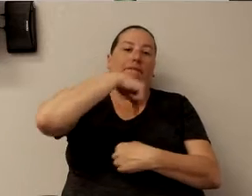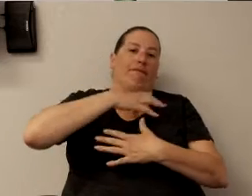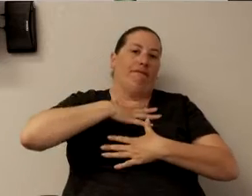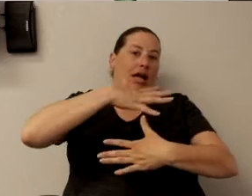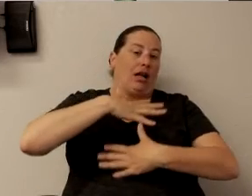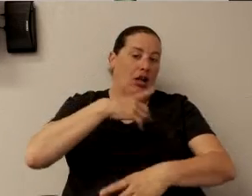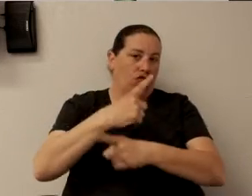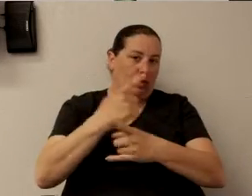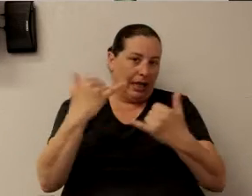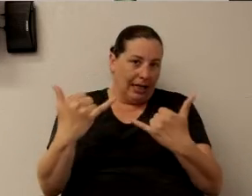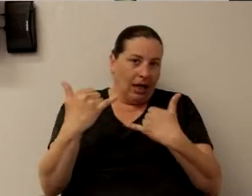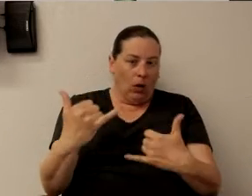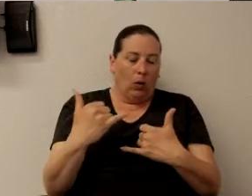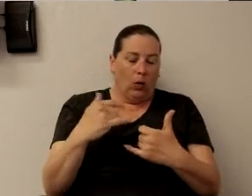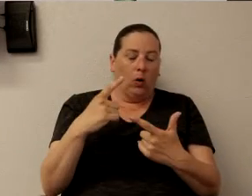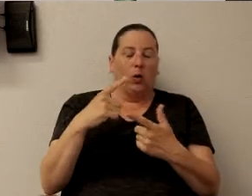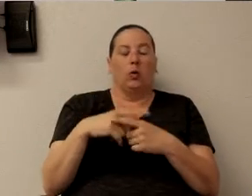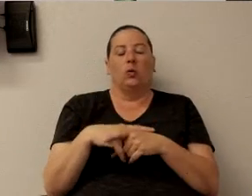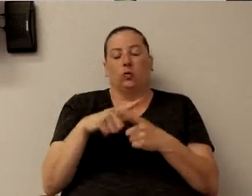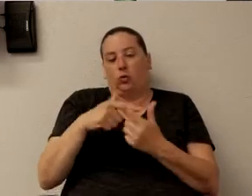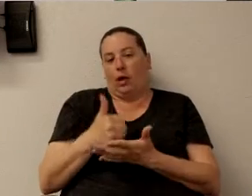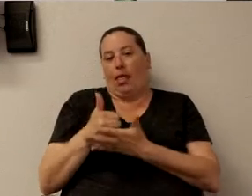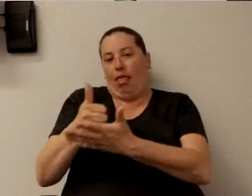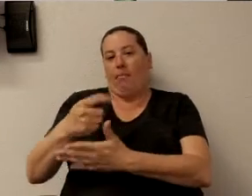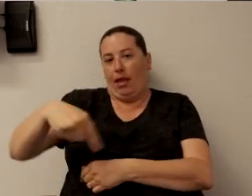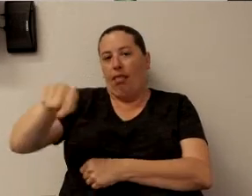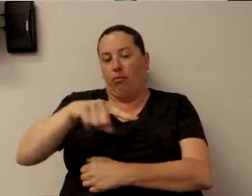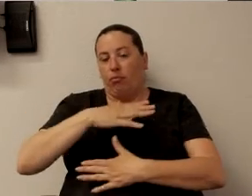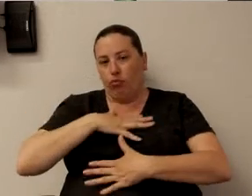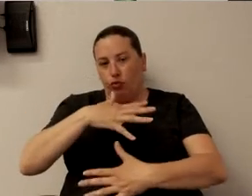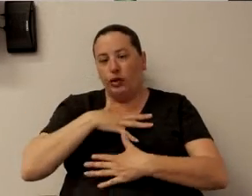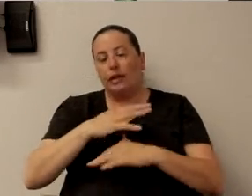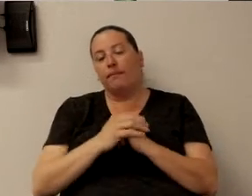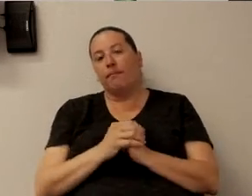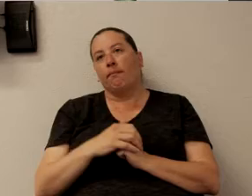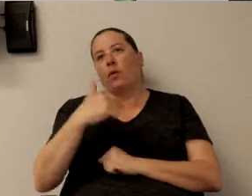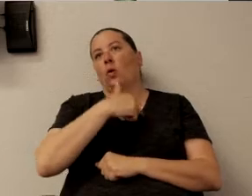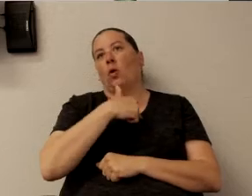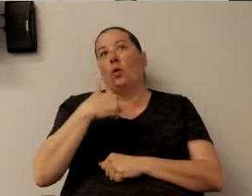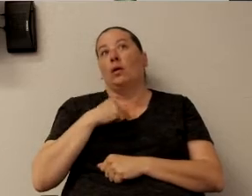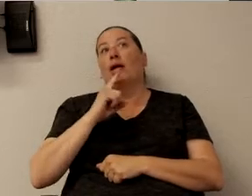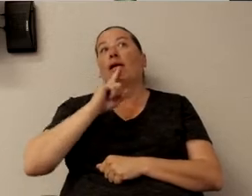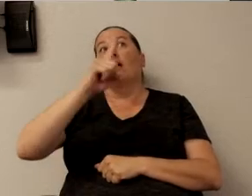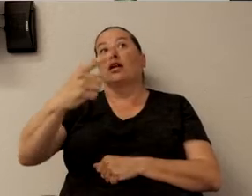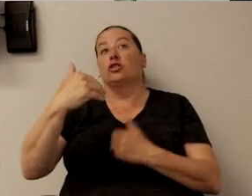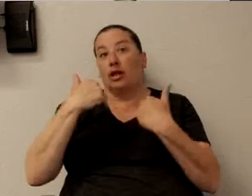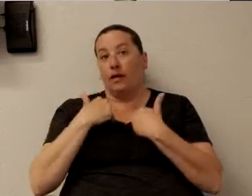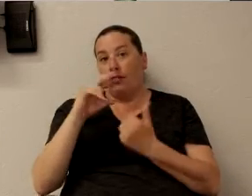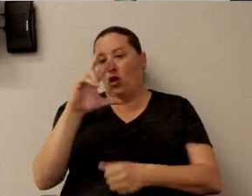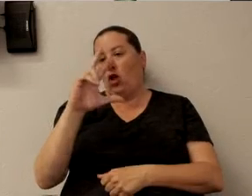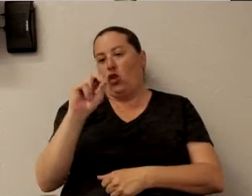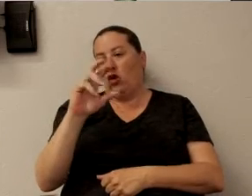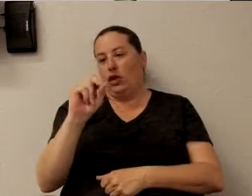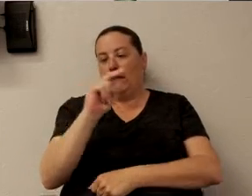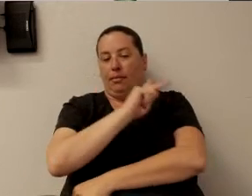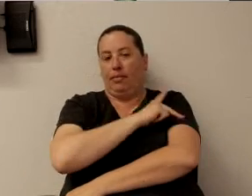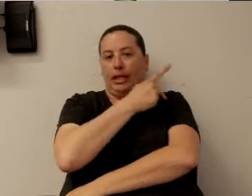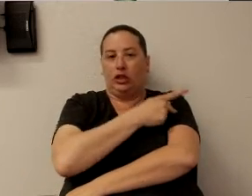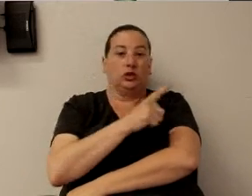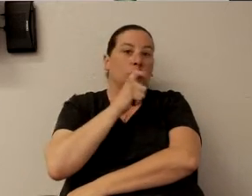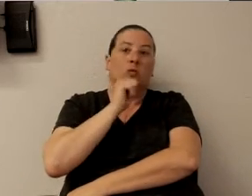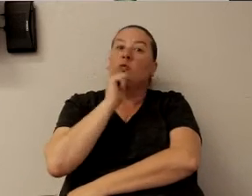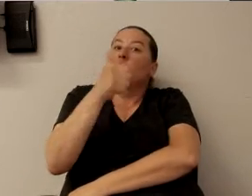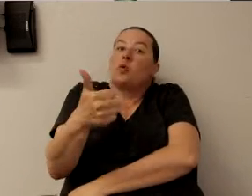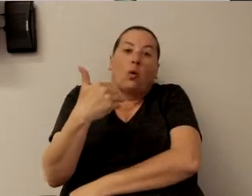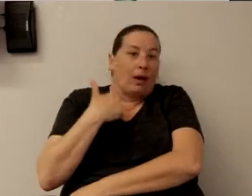intubated to help them breathe. We actually have 30 patients that do not have the virus that